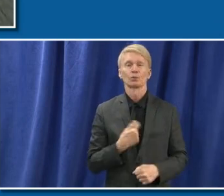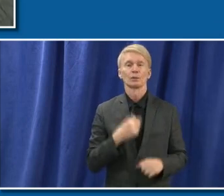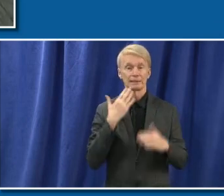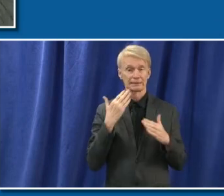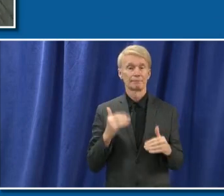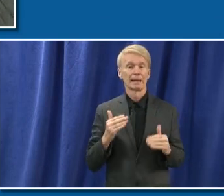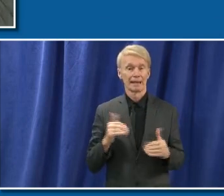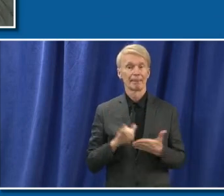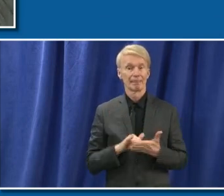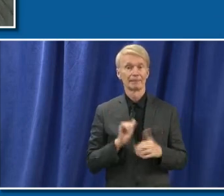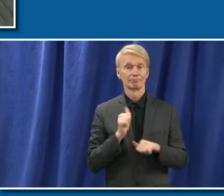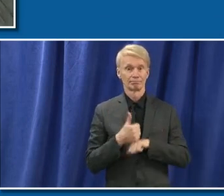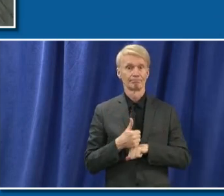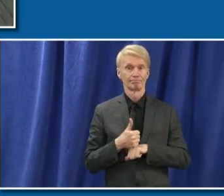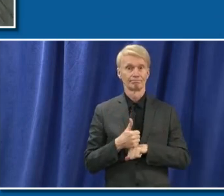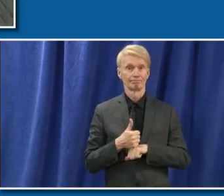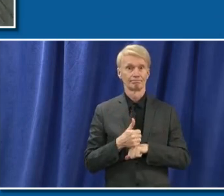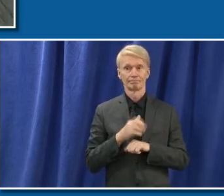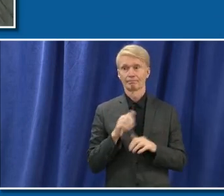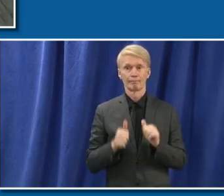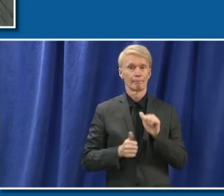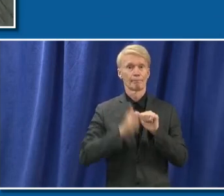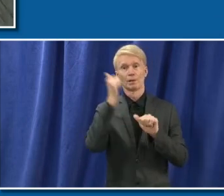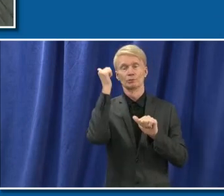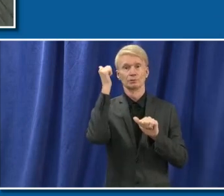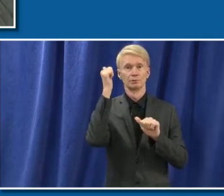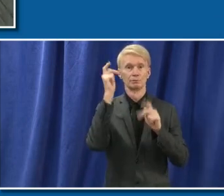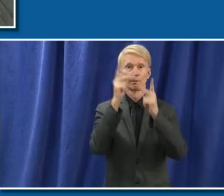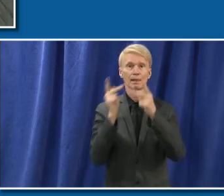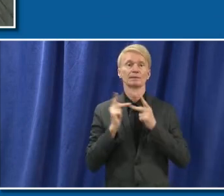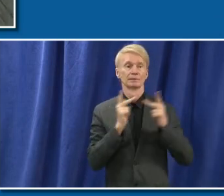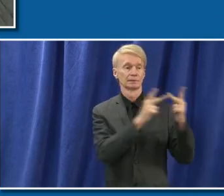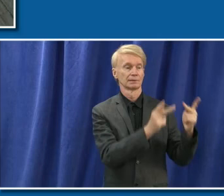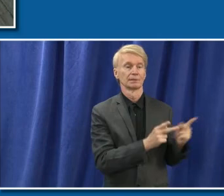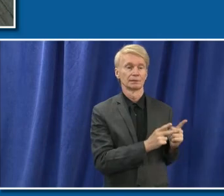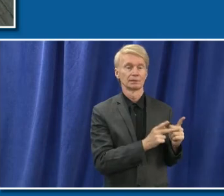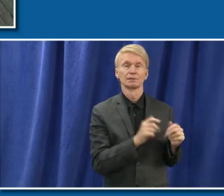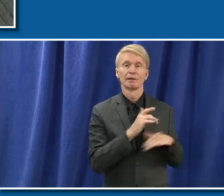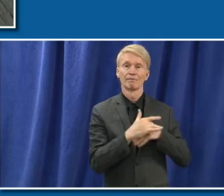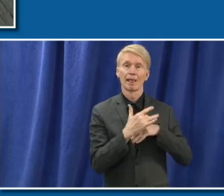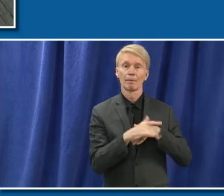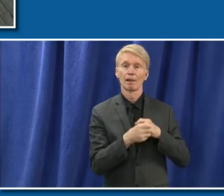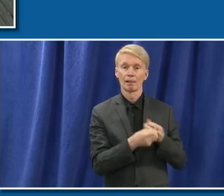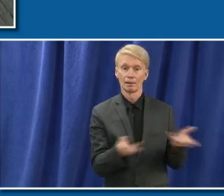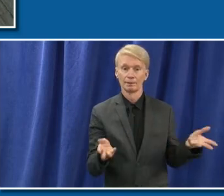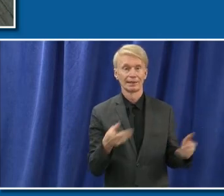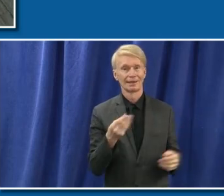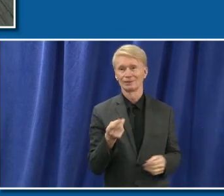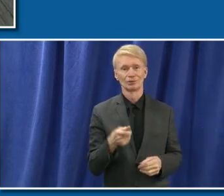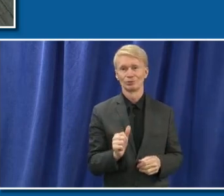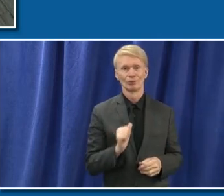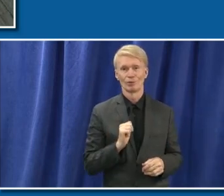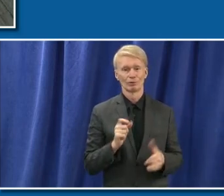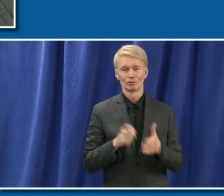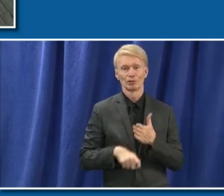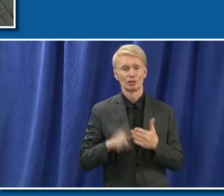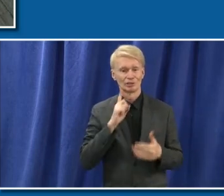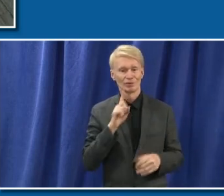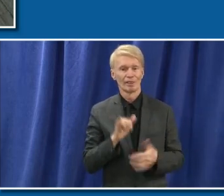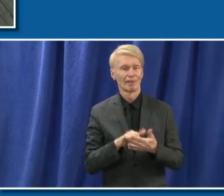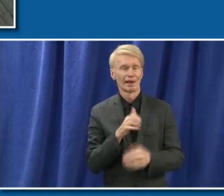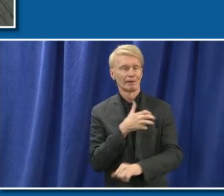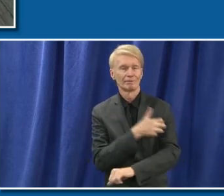that that will be the setting in the huge majority of places where vaccine is available. And under no circumstance will you be able to be charged for the actual vaccine.